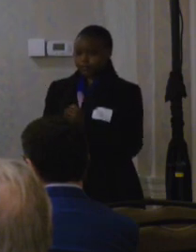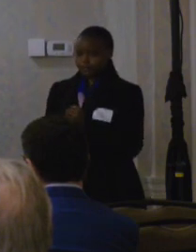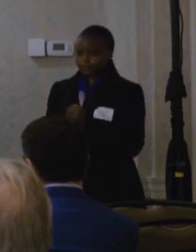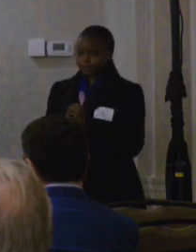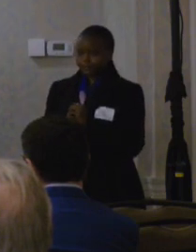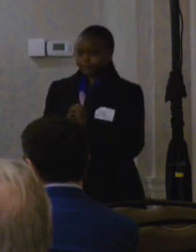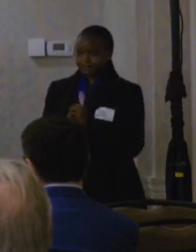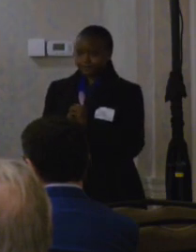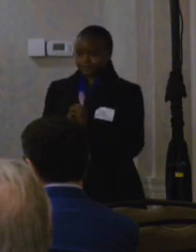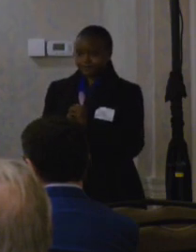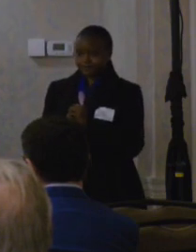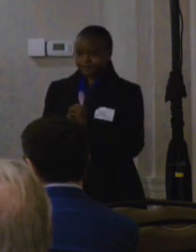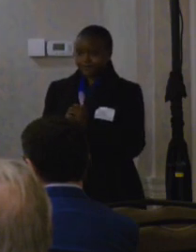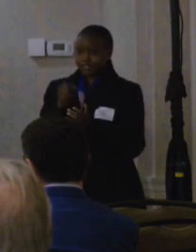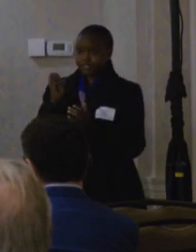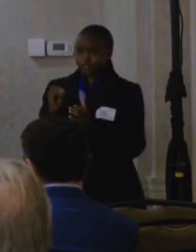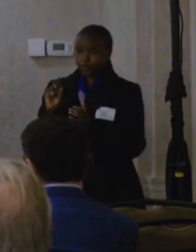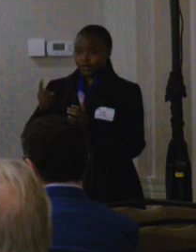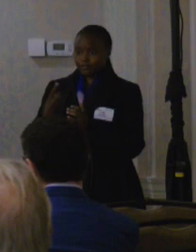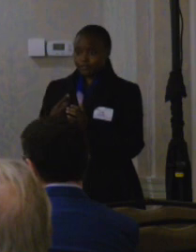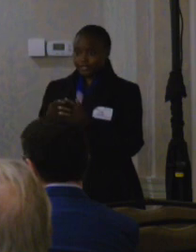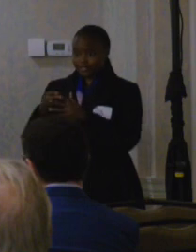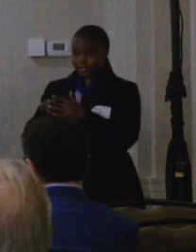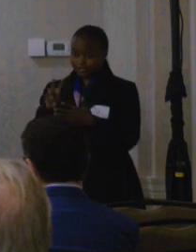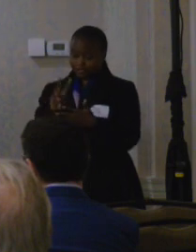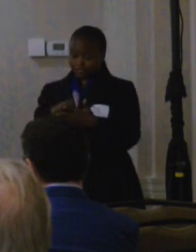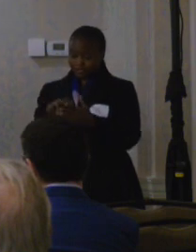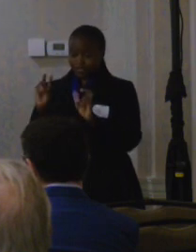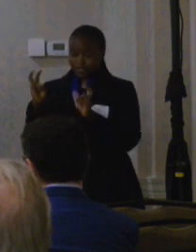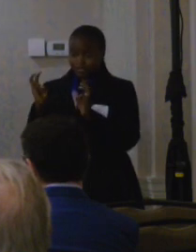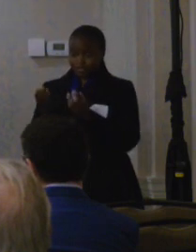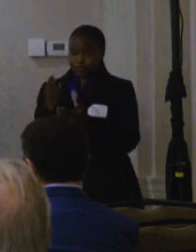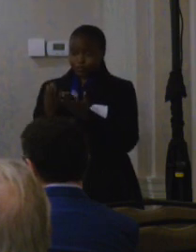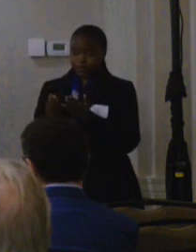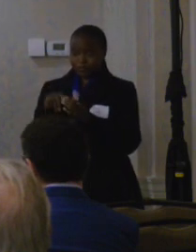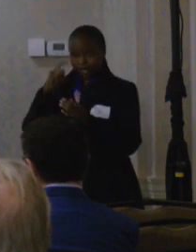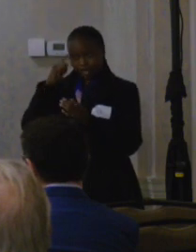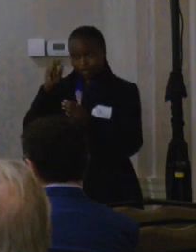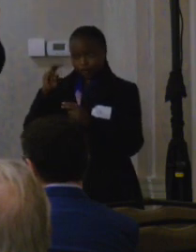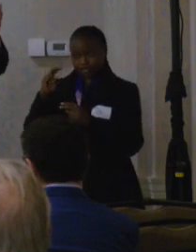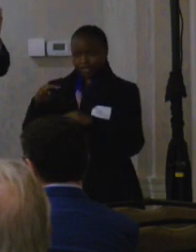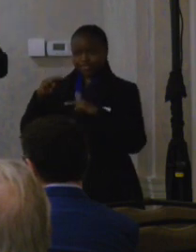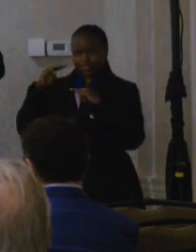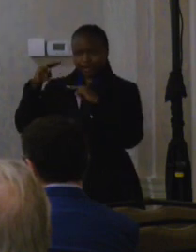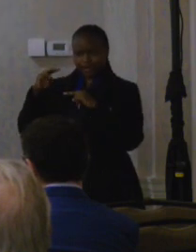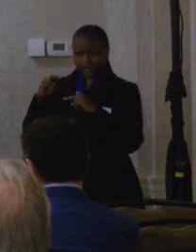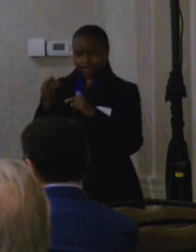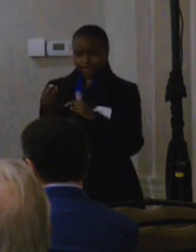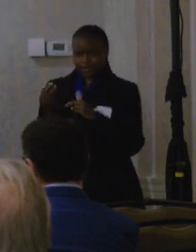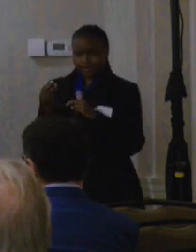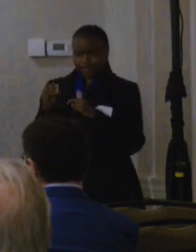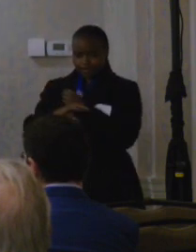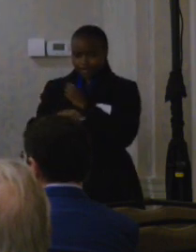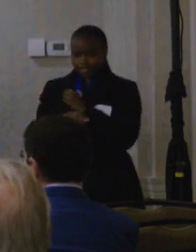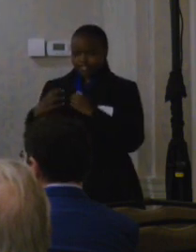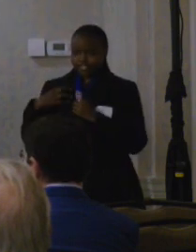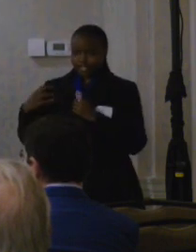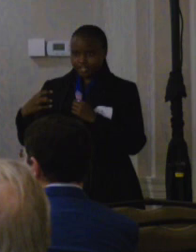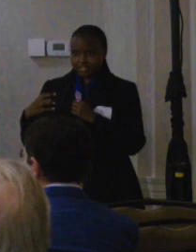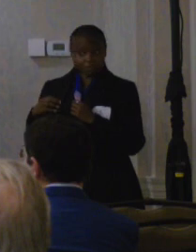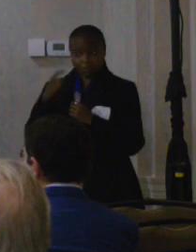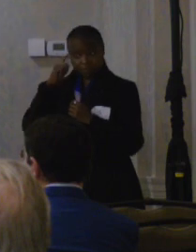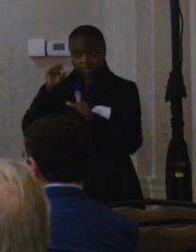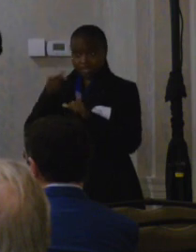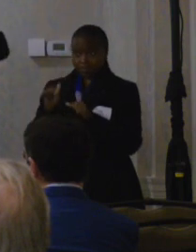So, when I first started looking at this issue, I thought, well, maybe the high-income countries have this all figured out. Well, let me give an example from the